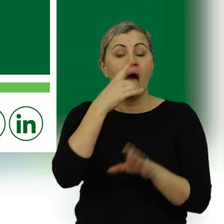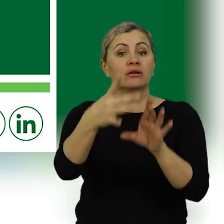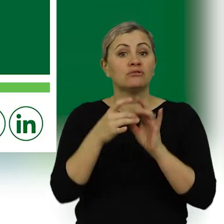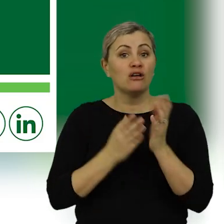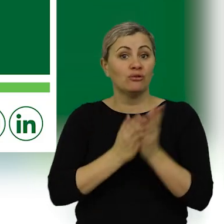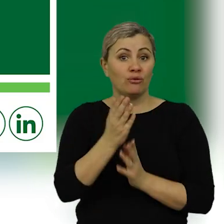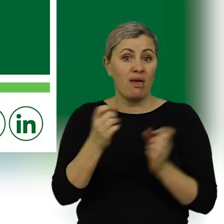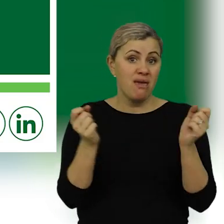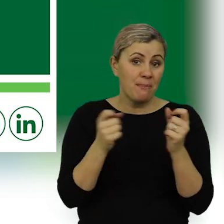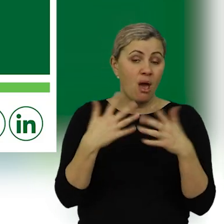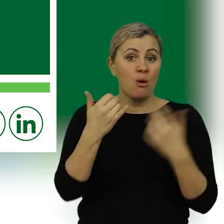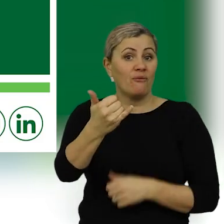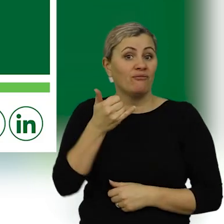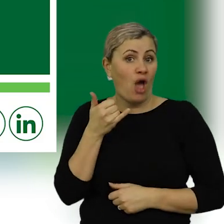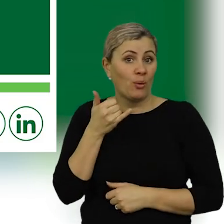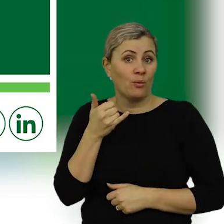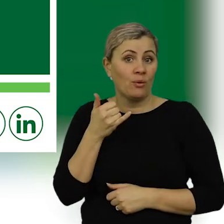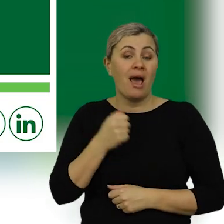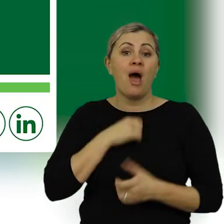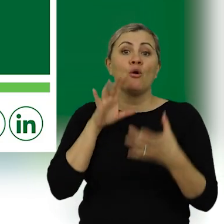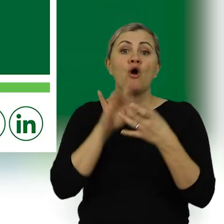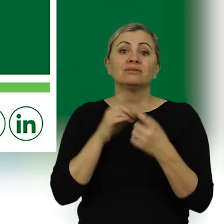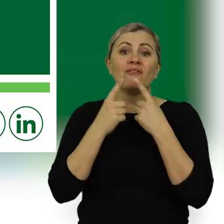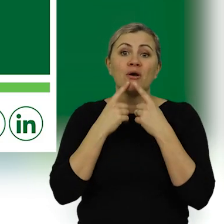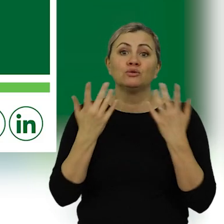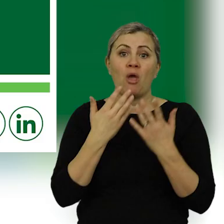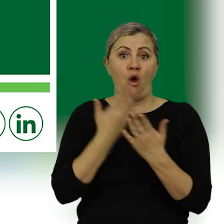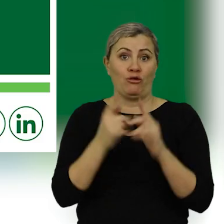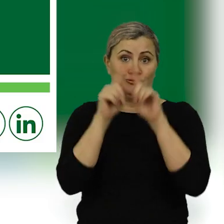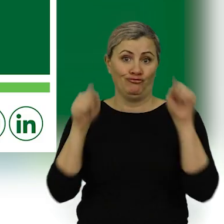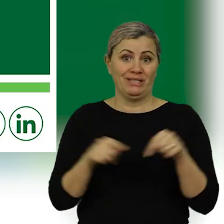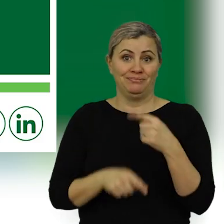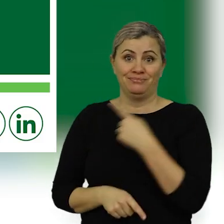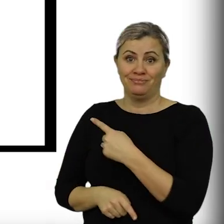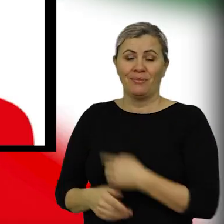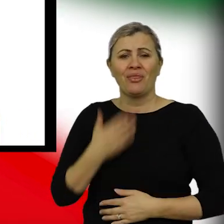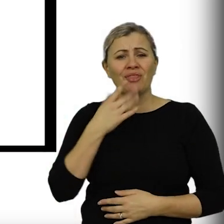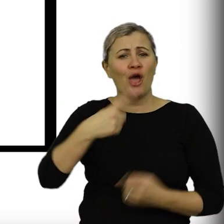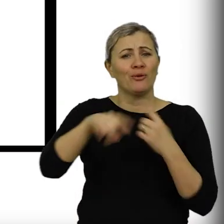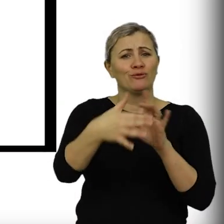email or telephone. Our contact details are on the screen now. Thanks for joining us.